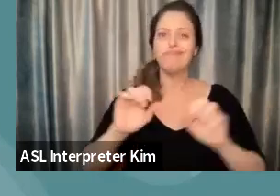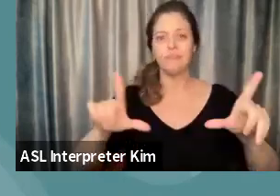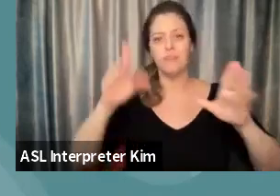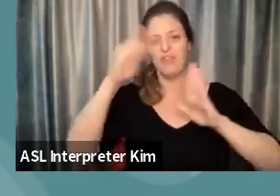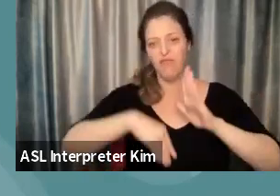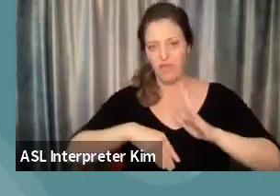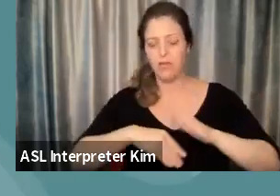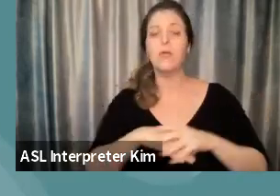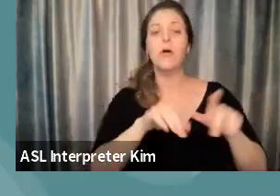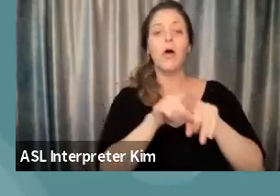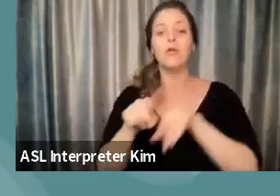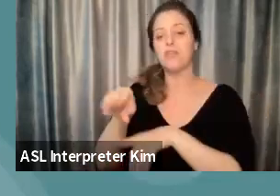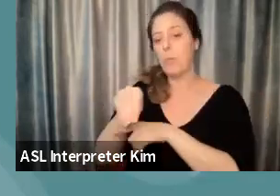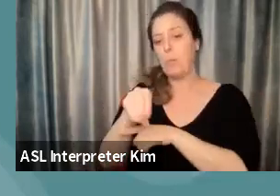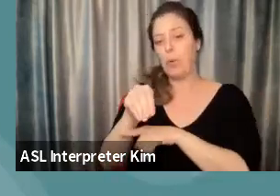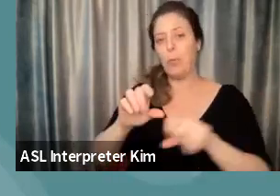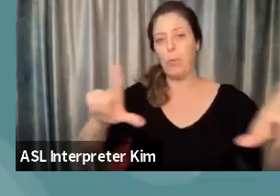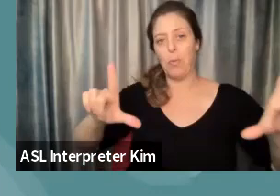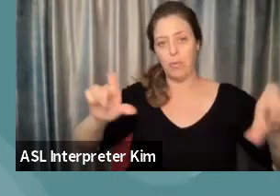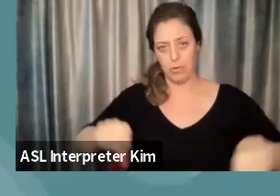also scan in with the QR code as well.